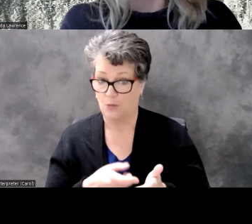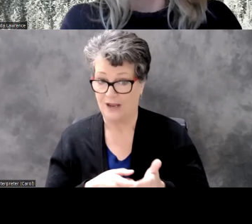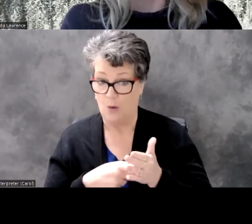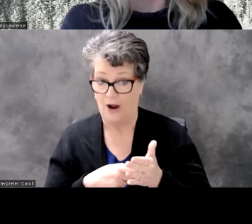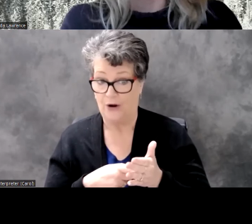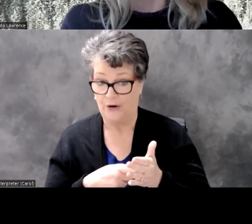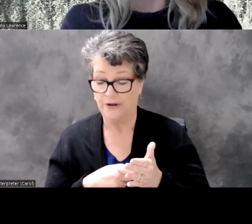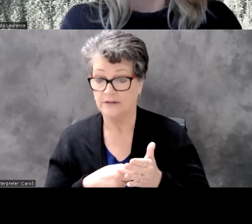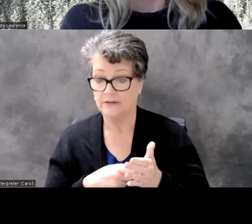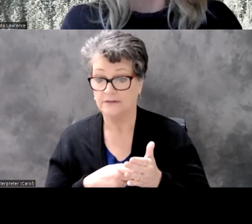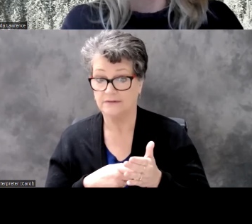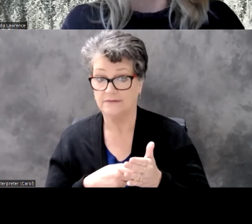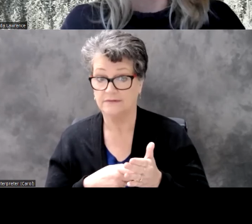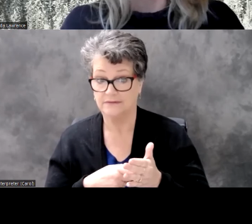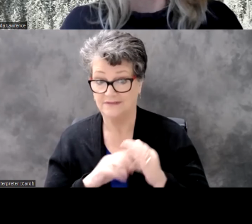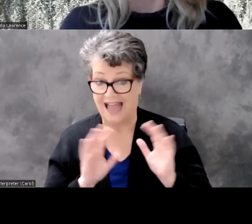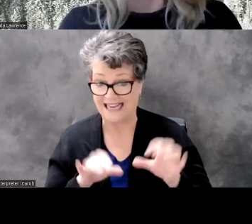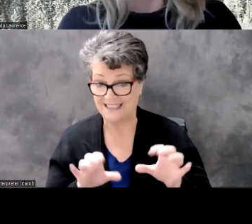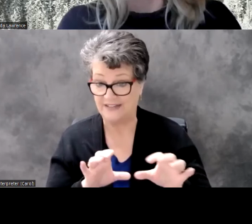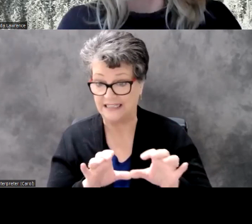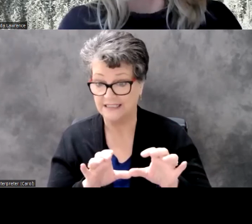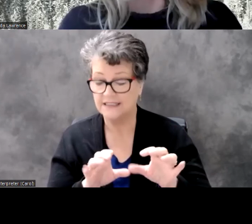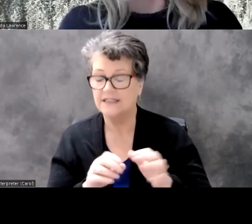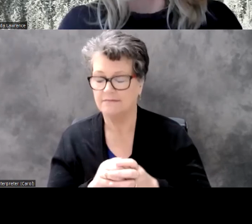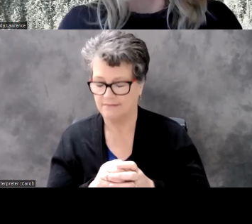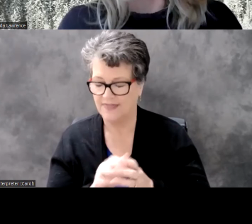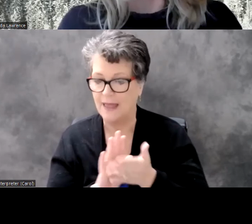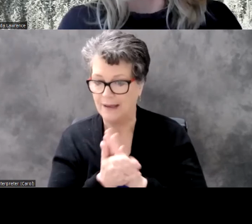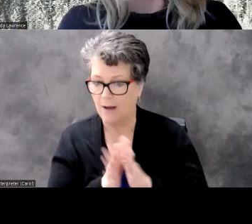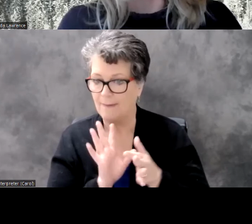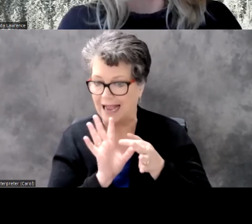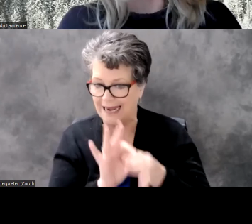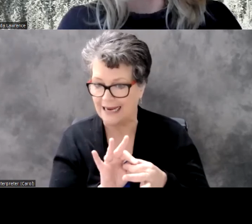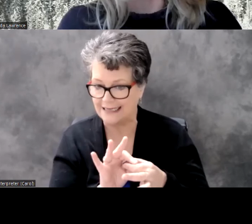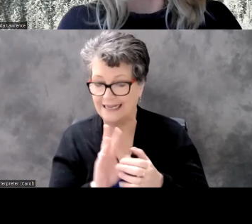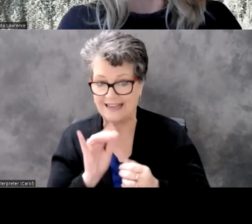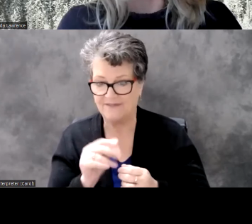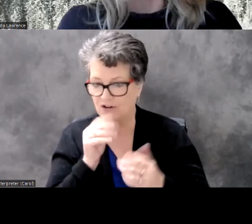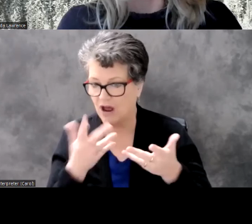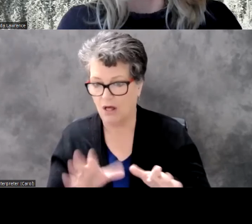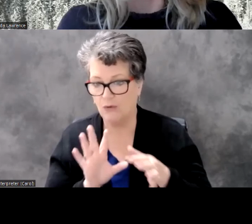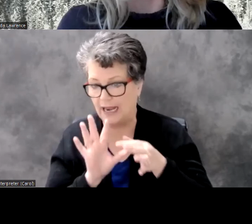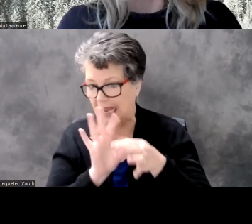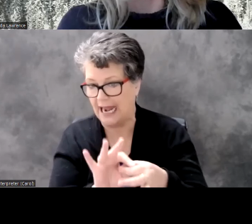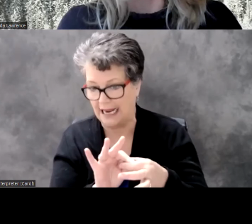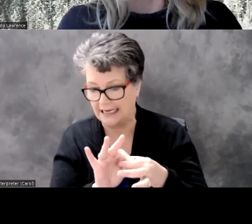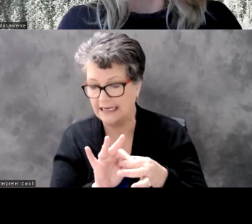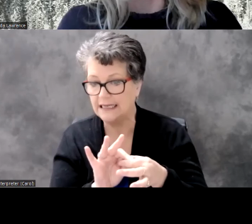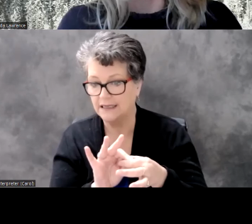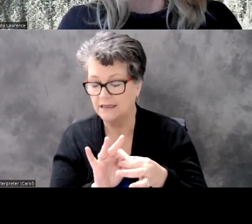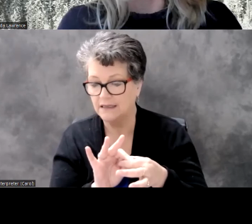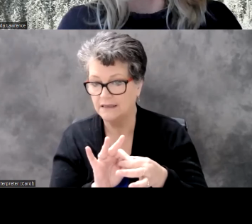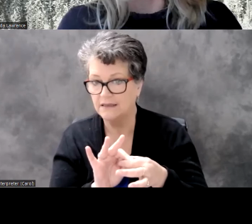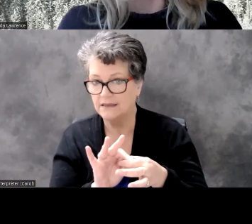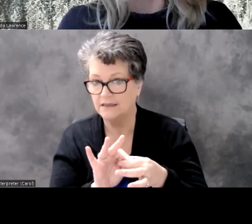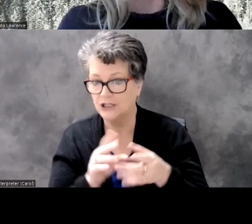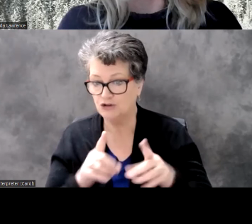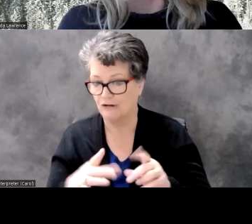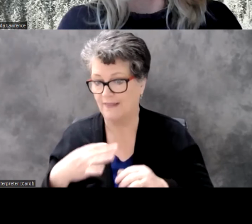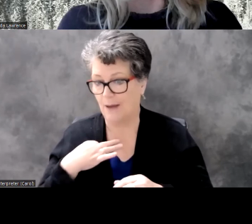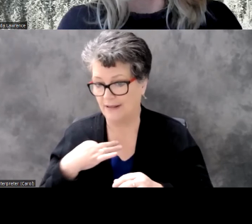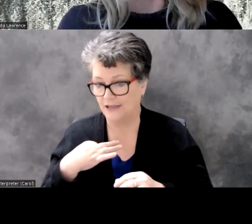and activity would be that they get connected if they are not already connected at application. Who are